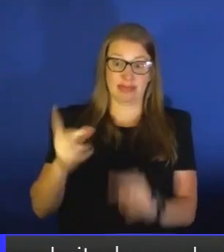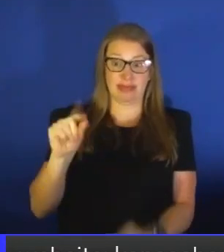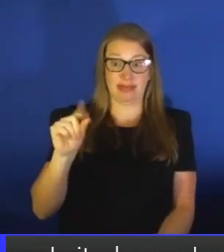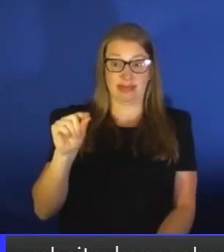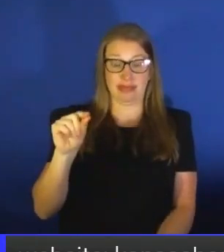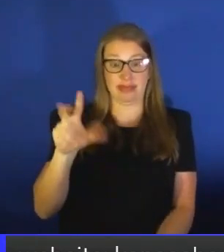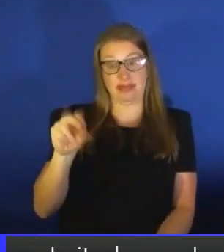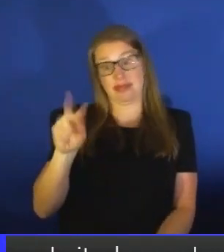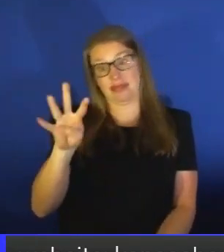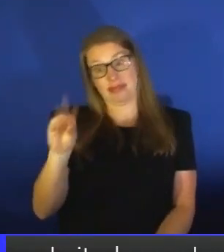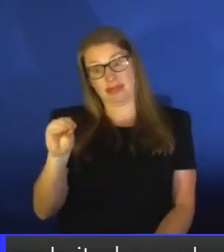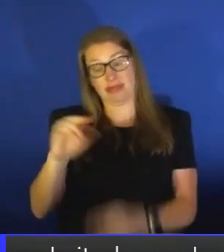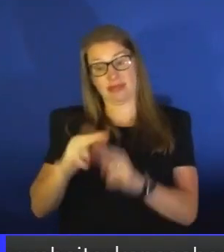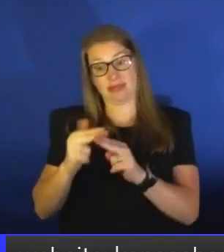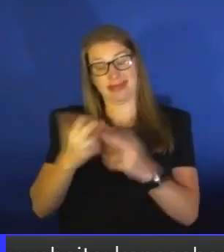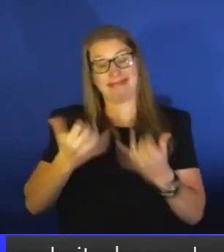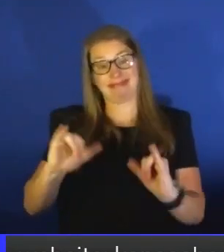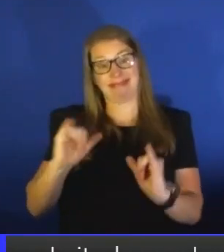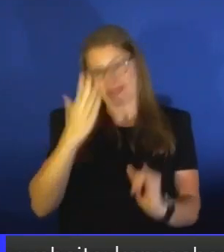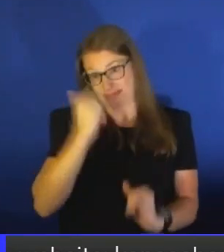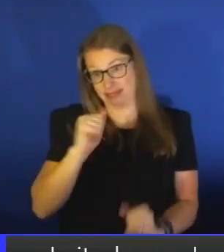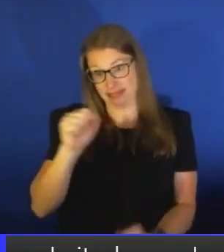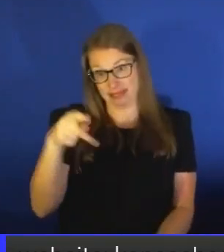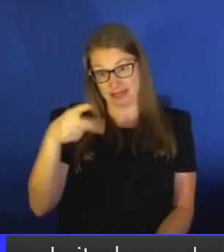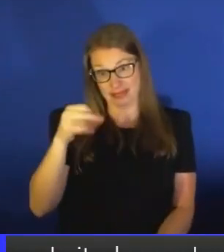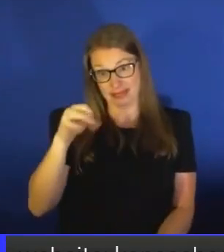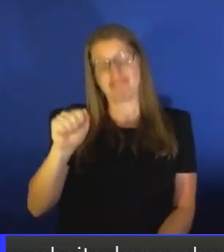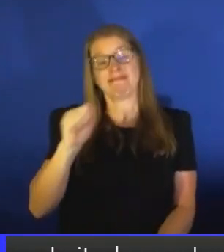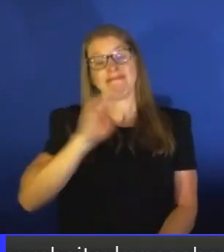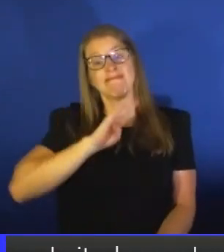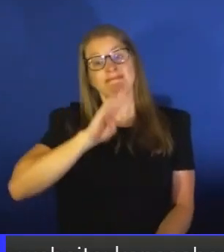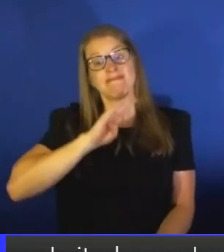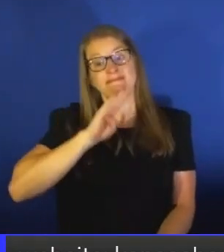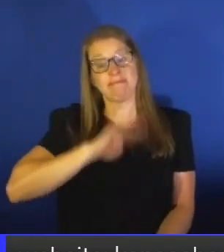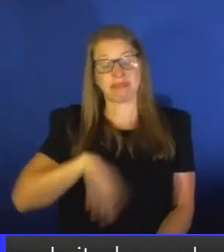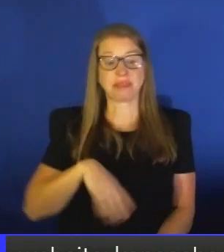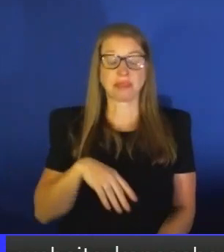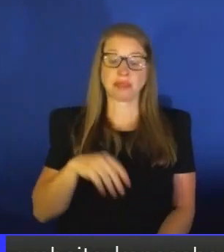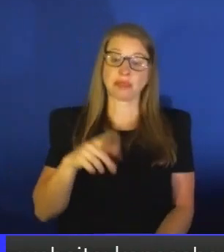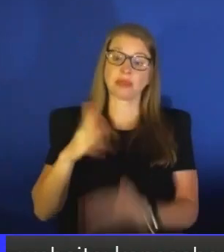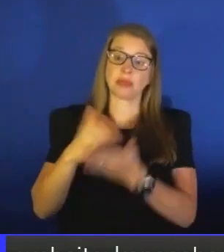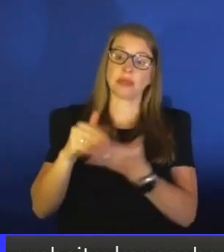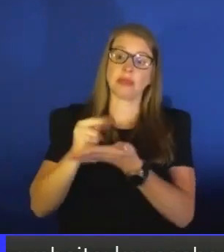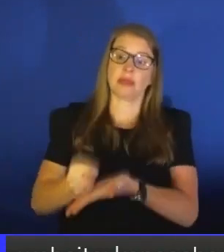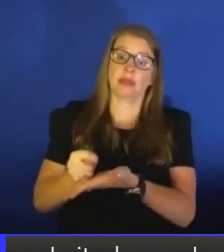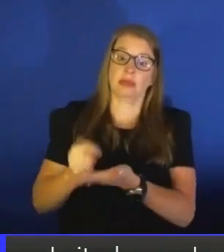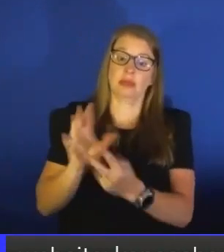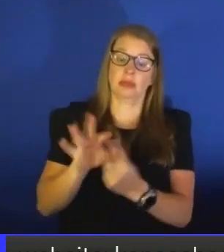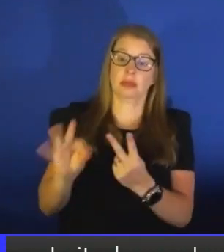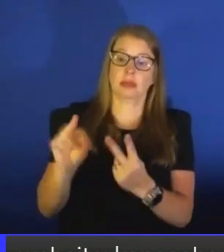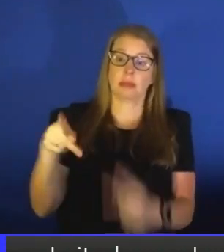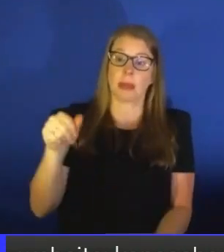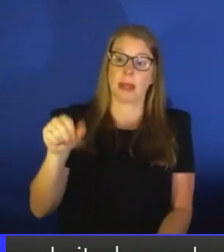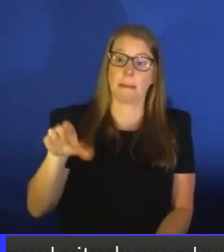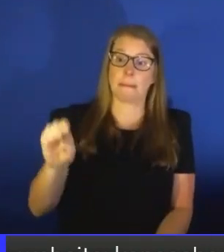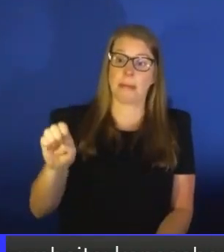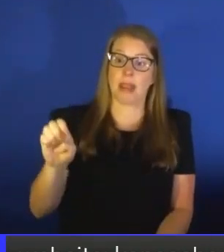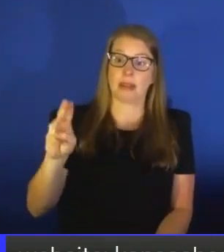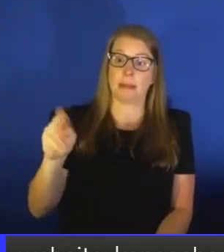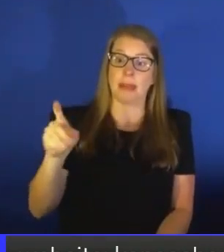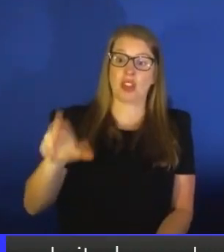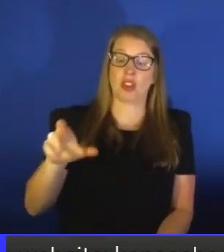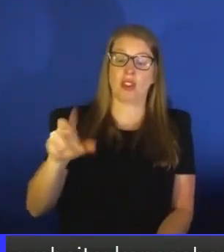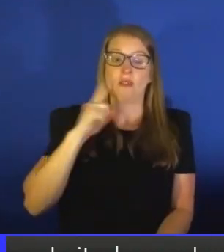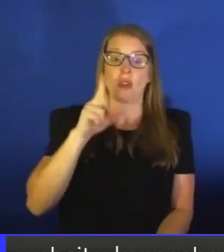sleep apnea. So that can be very frustrating. There are some treatment options. We now do basically a pacemaker for the tongue. That's called Inspire